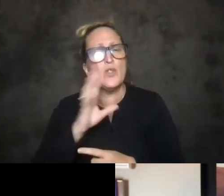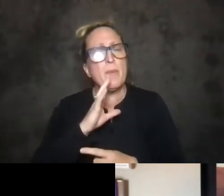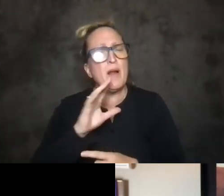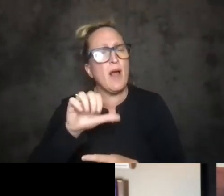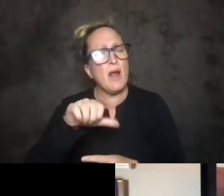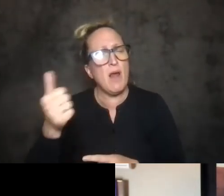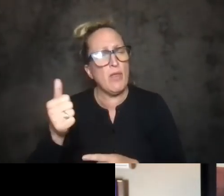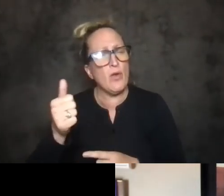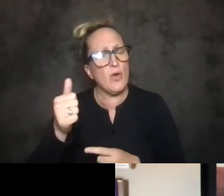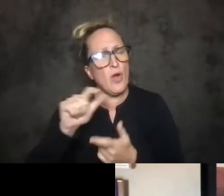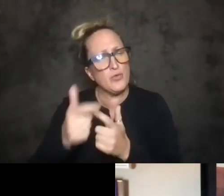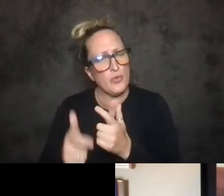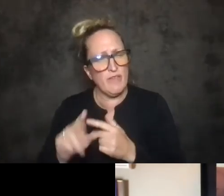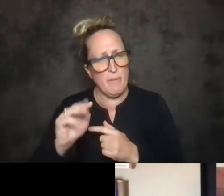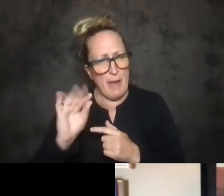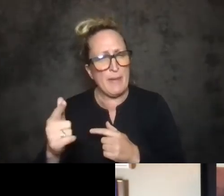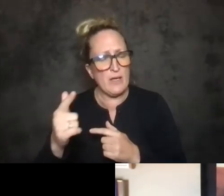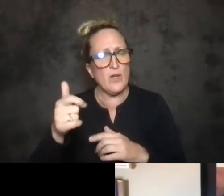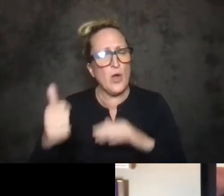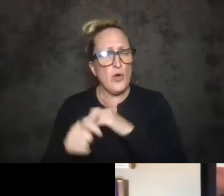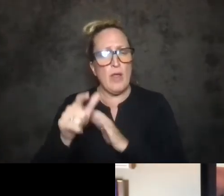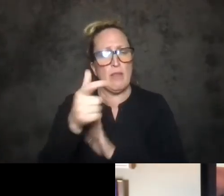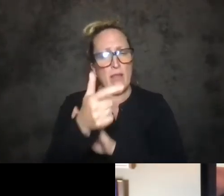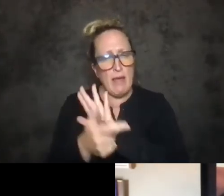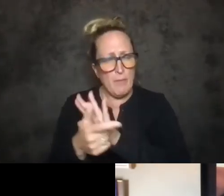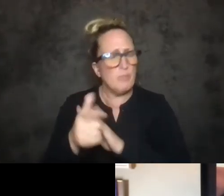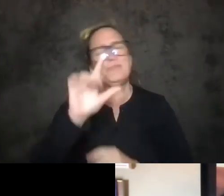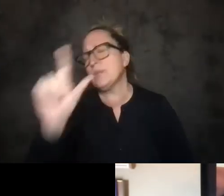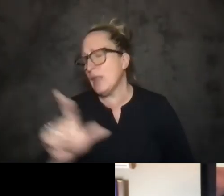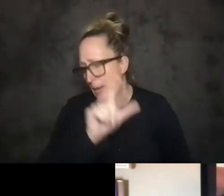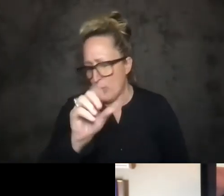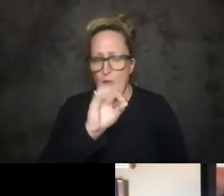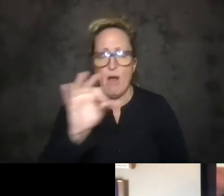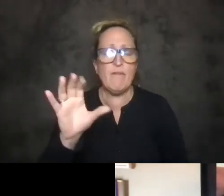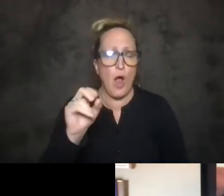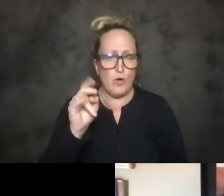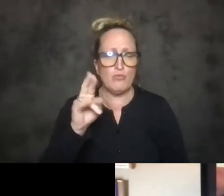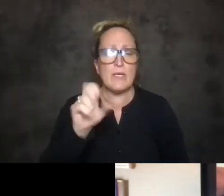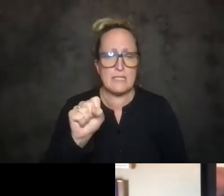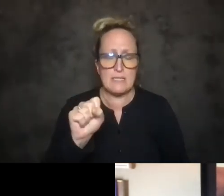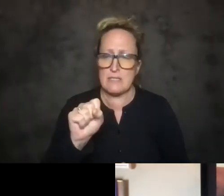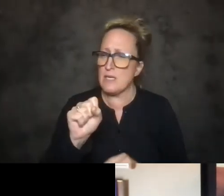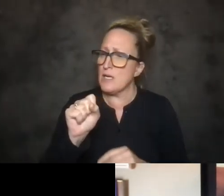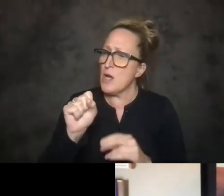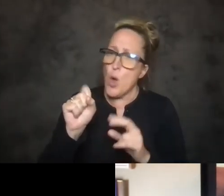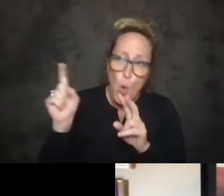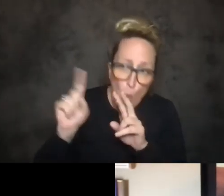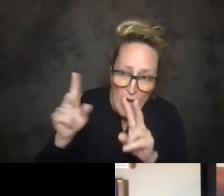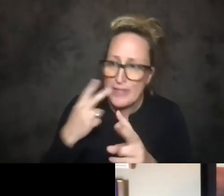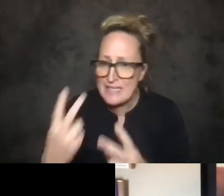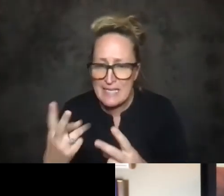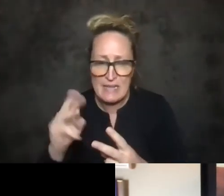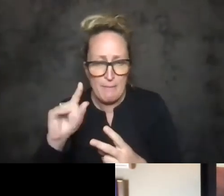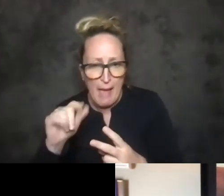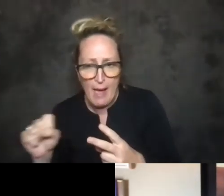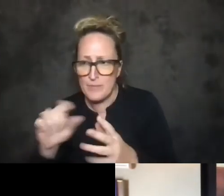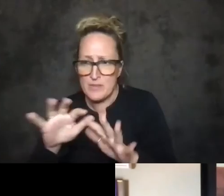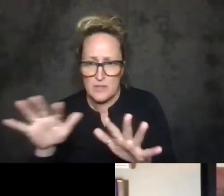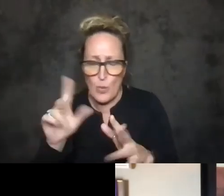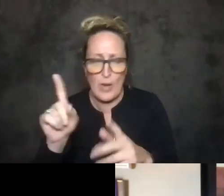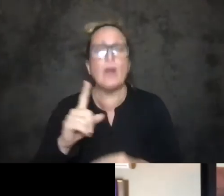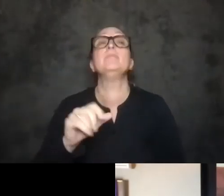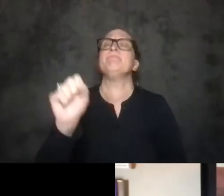project that you are working on with the Library of Congress. And I wondered if you could tell us a bit more about that and where we can all see these maps. Yes, it's